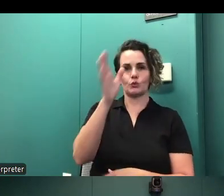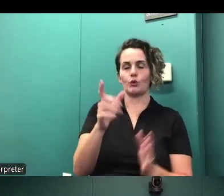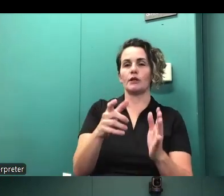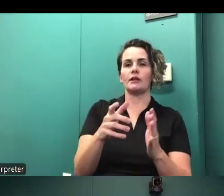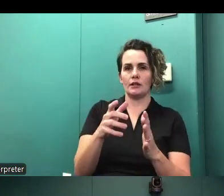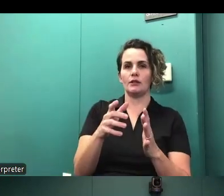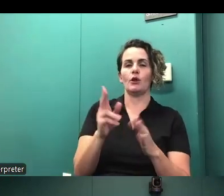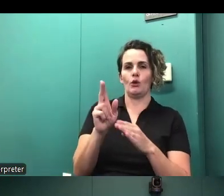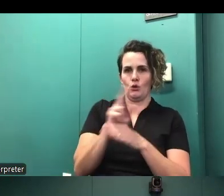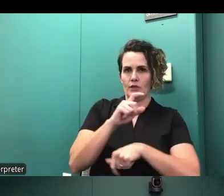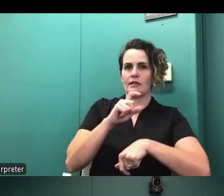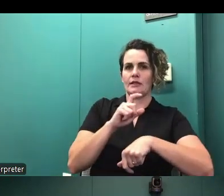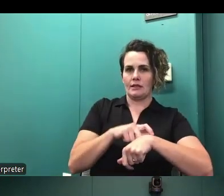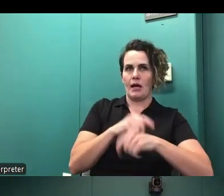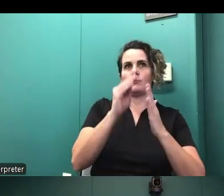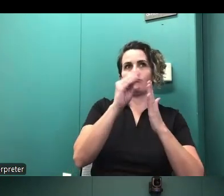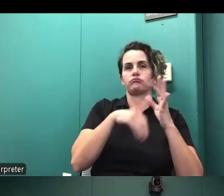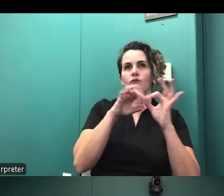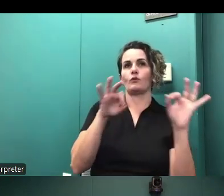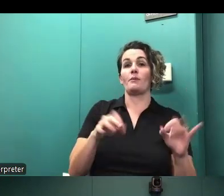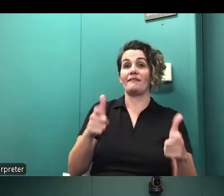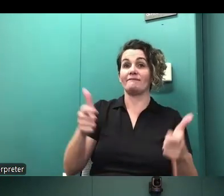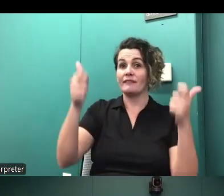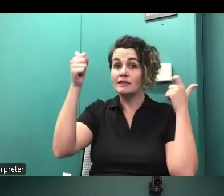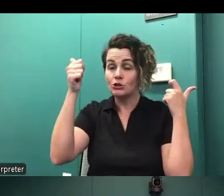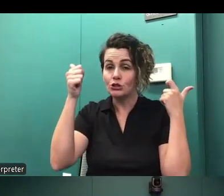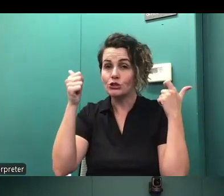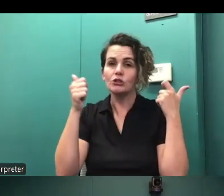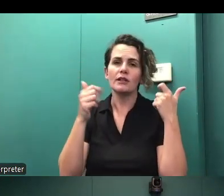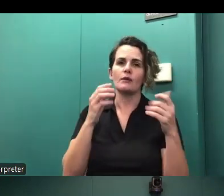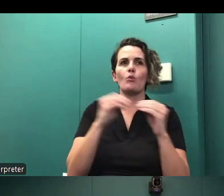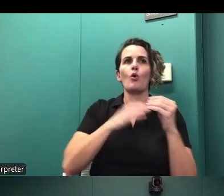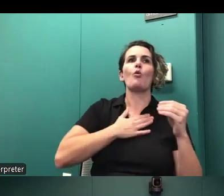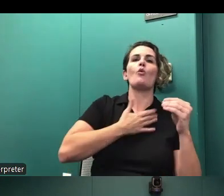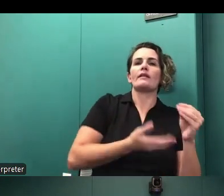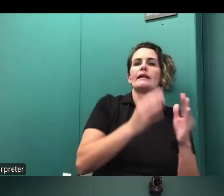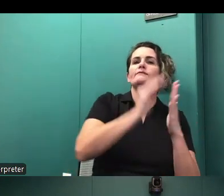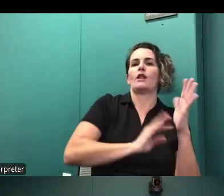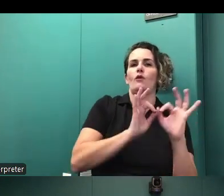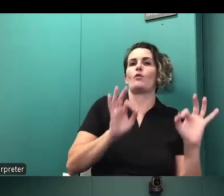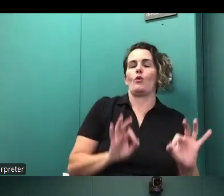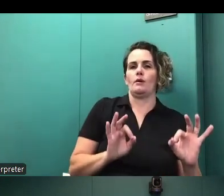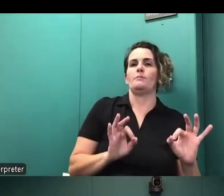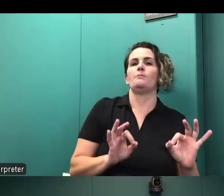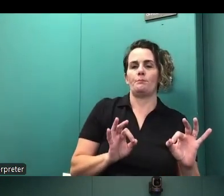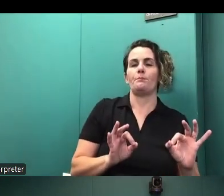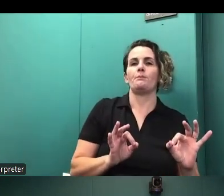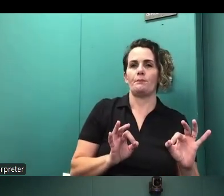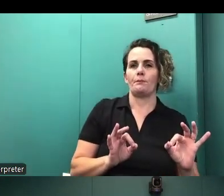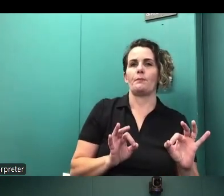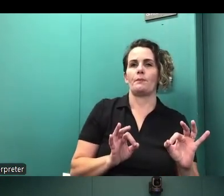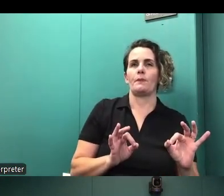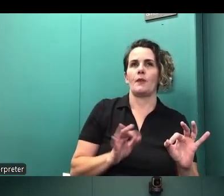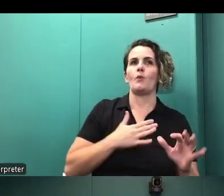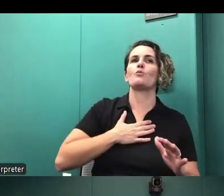fill out a form a lot faster than they will. Sorry, I need to scroll. I'm on the wrong one. Anyway, so that many teachers will take out the